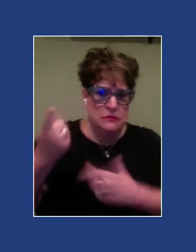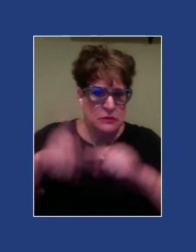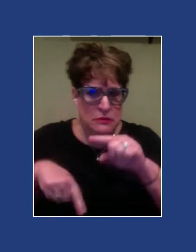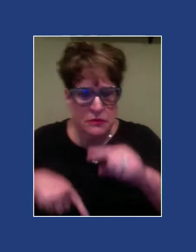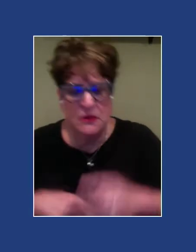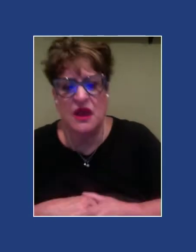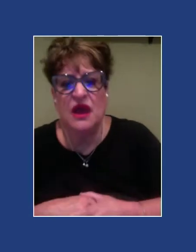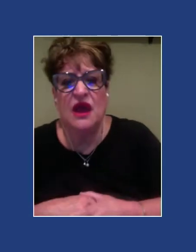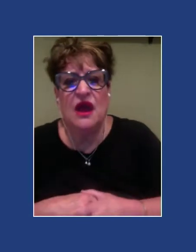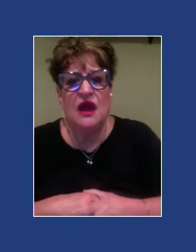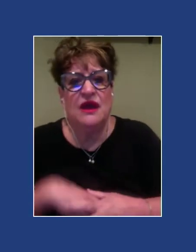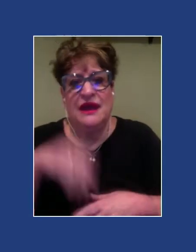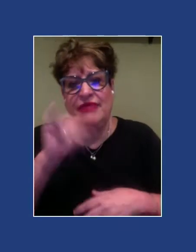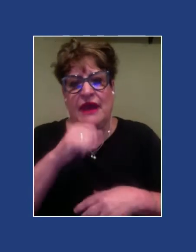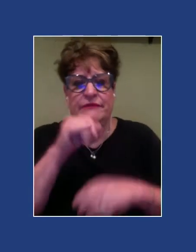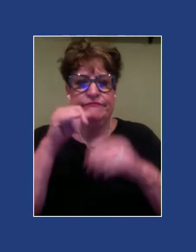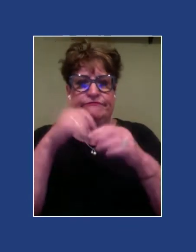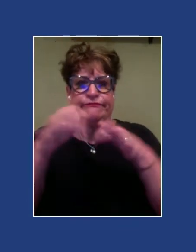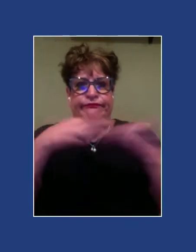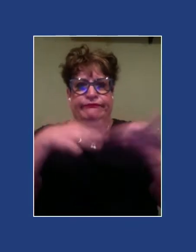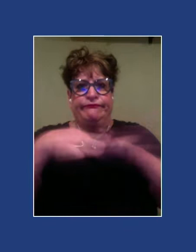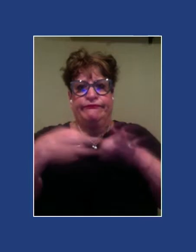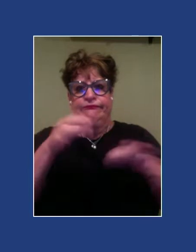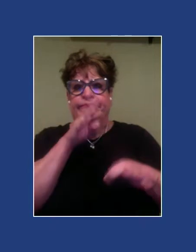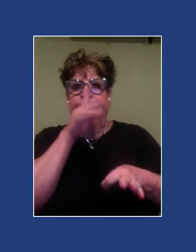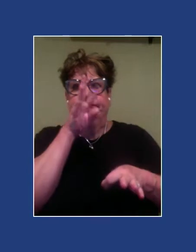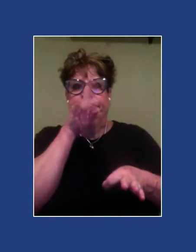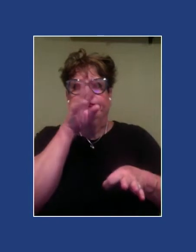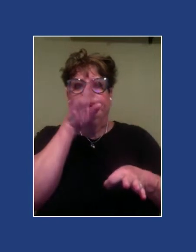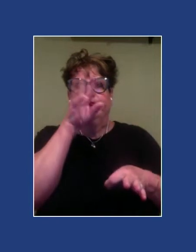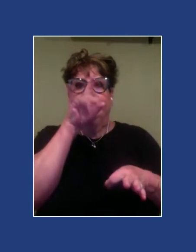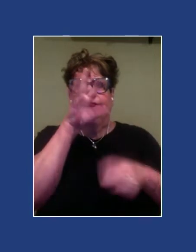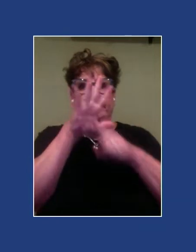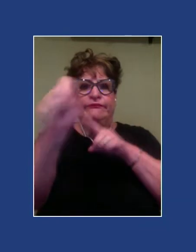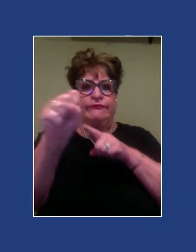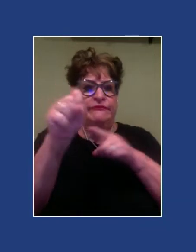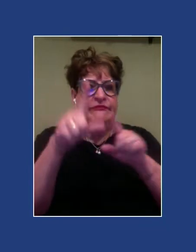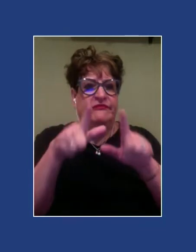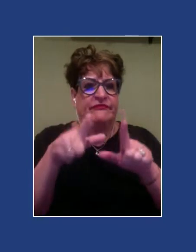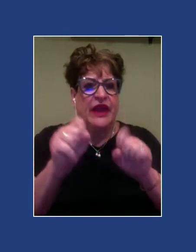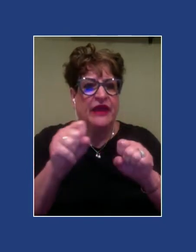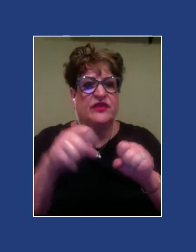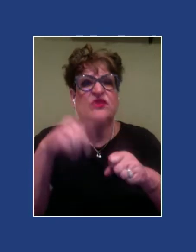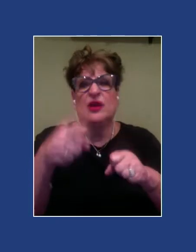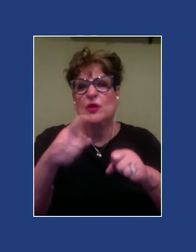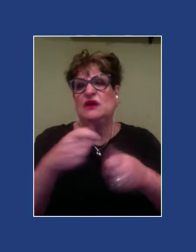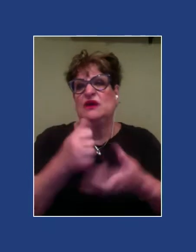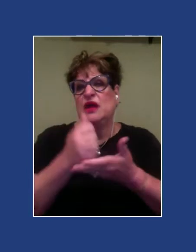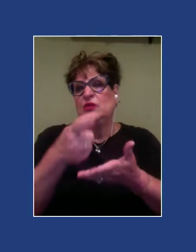That was a lot pretty quickly. I appreciate that and apologize for it. I think it'll be helpful context as we move forward.